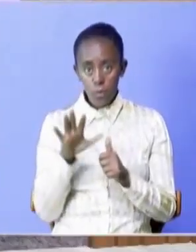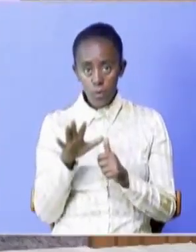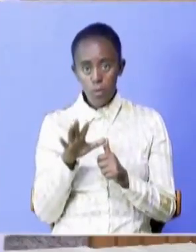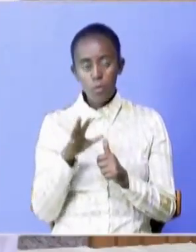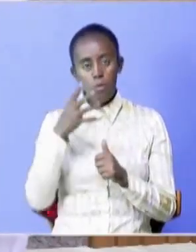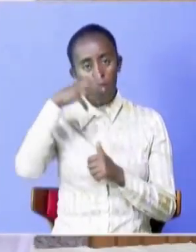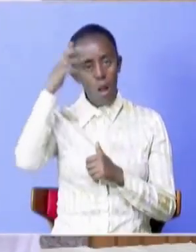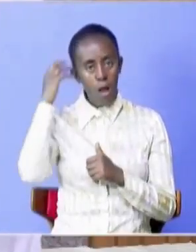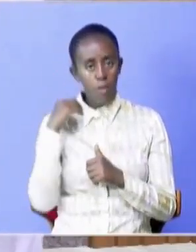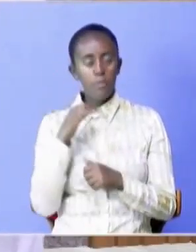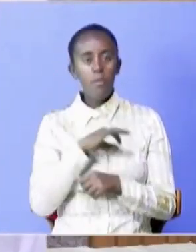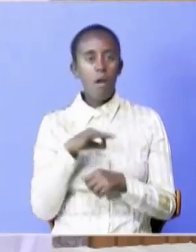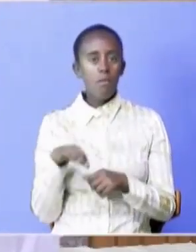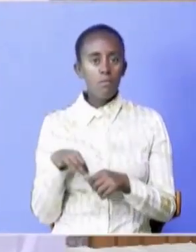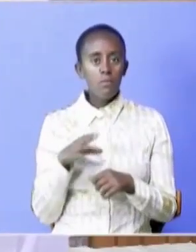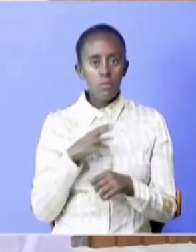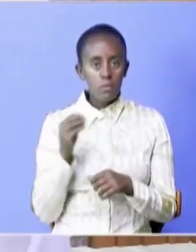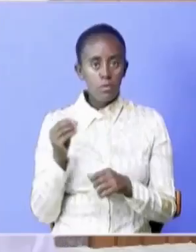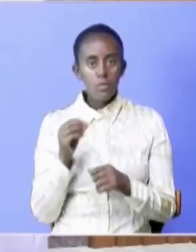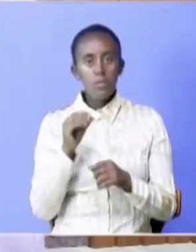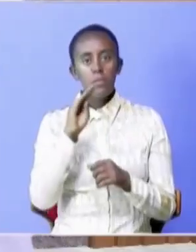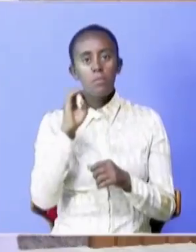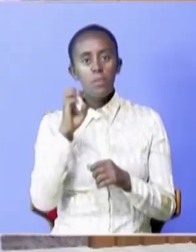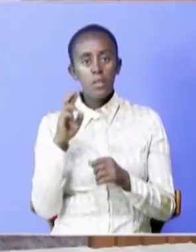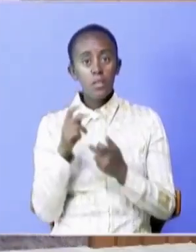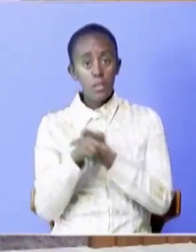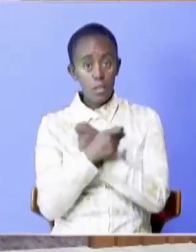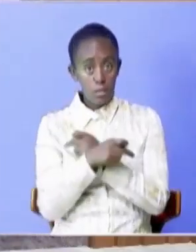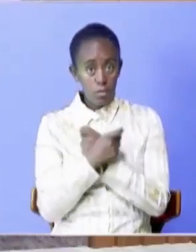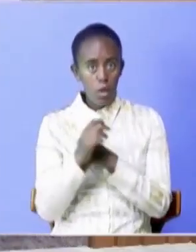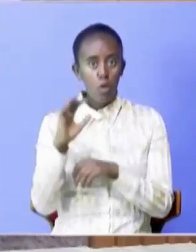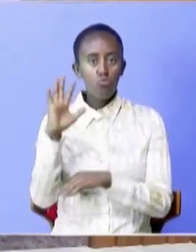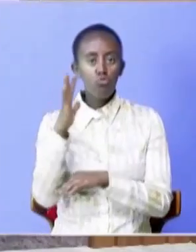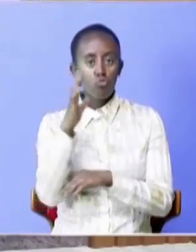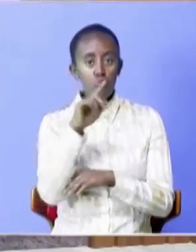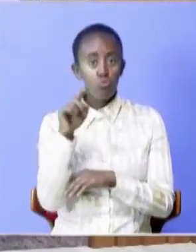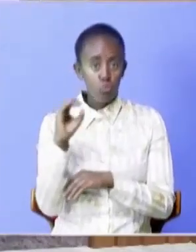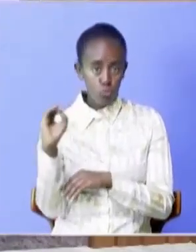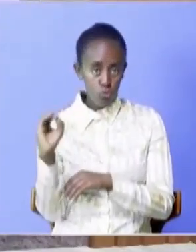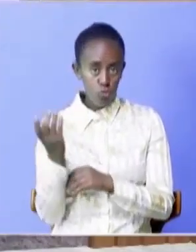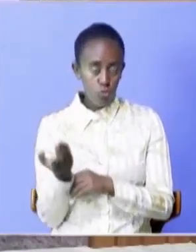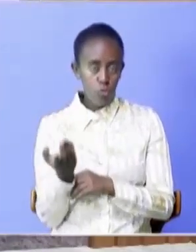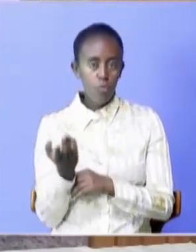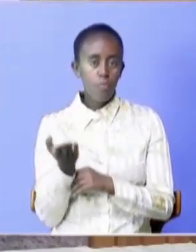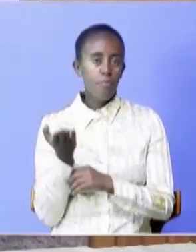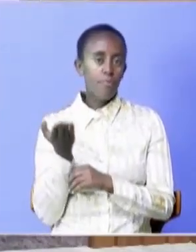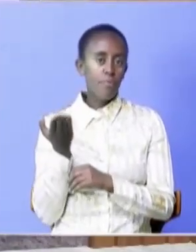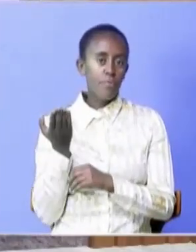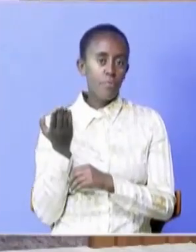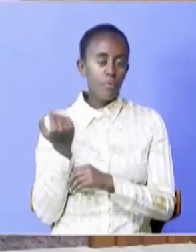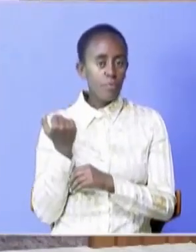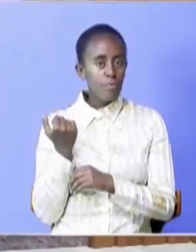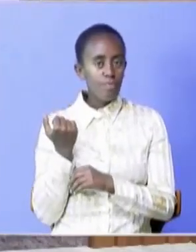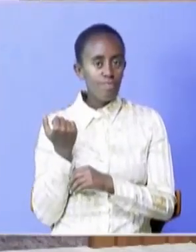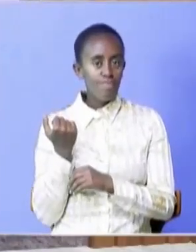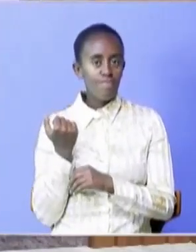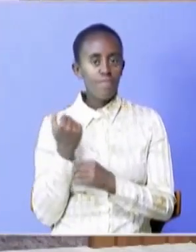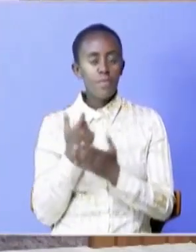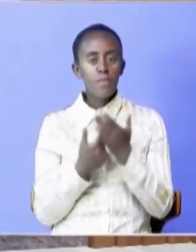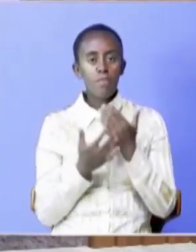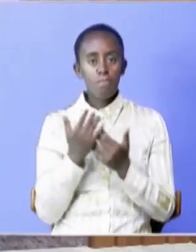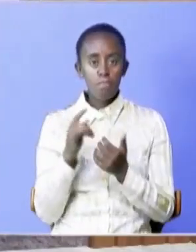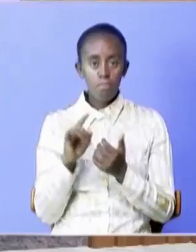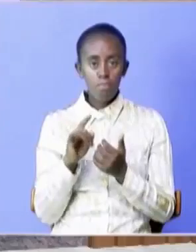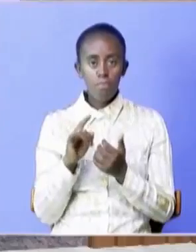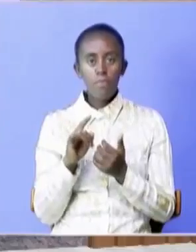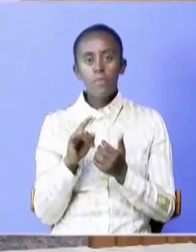a tiger, and a bear at the zoo. So if you remember our earlier examples